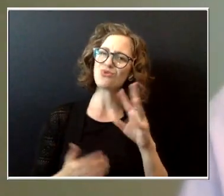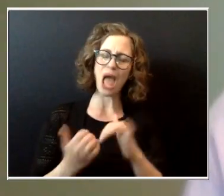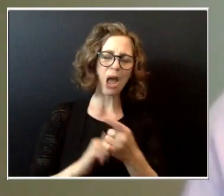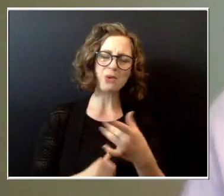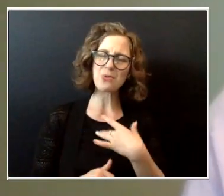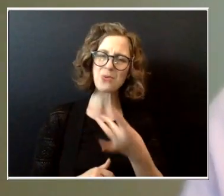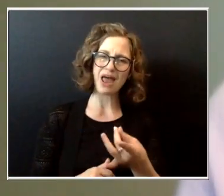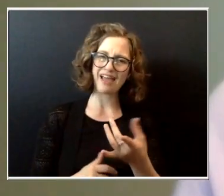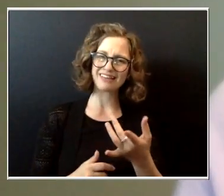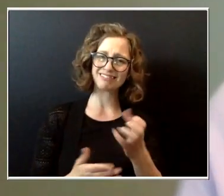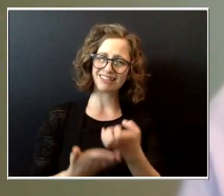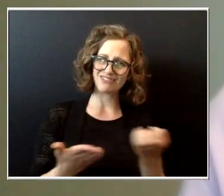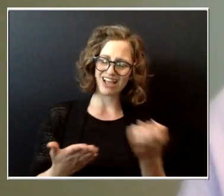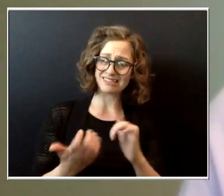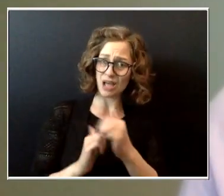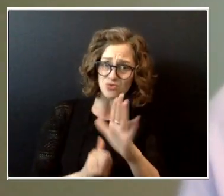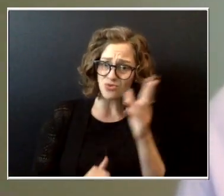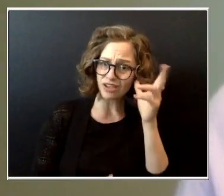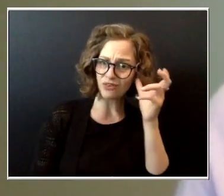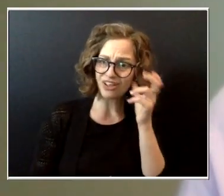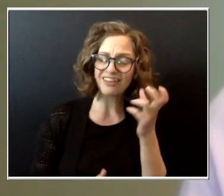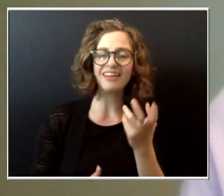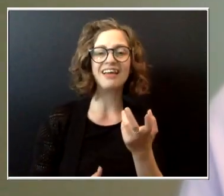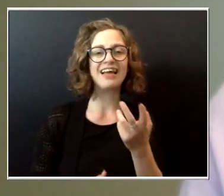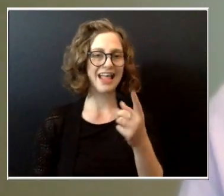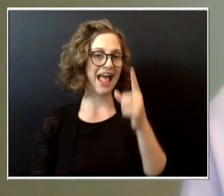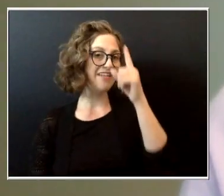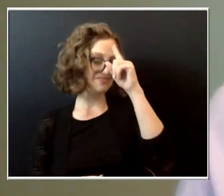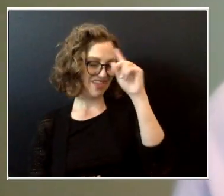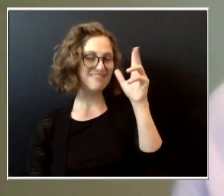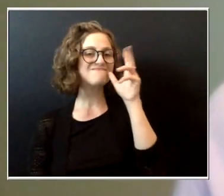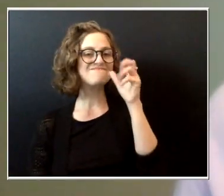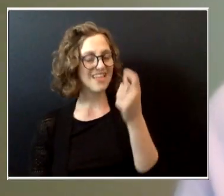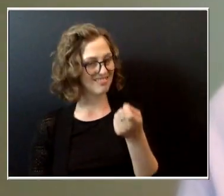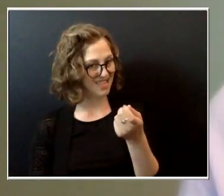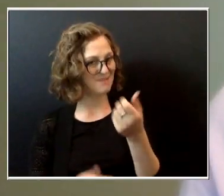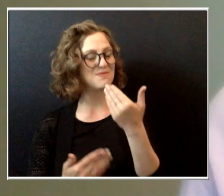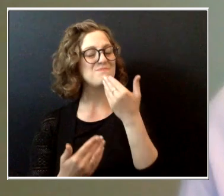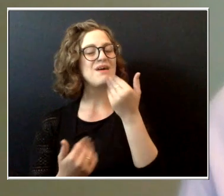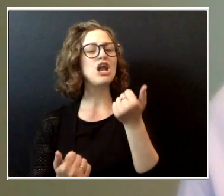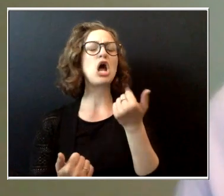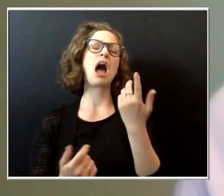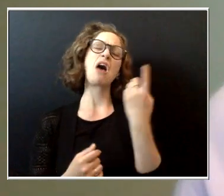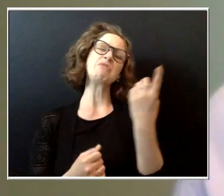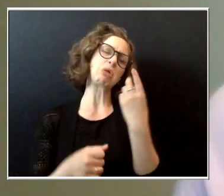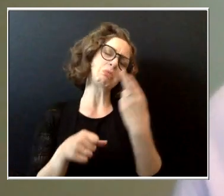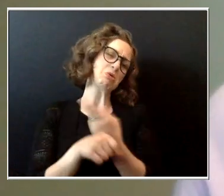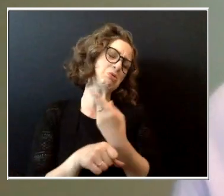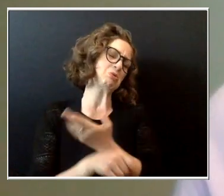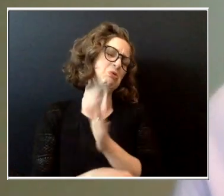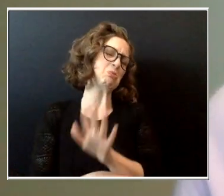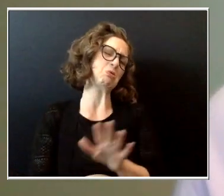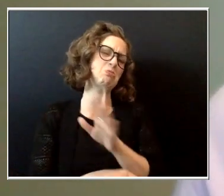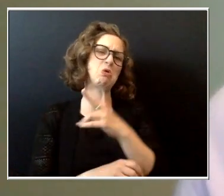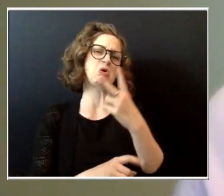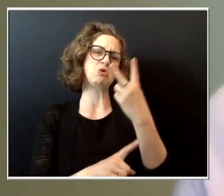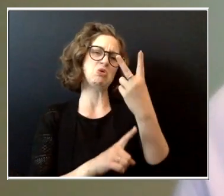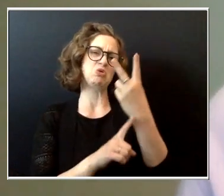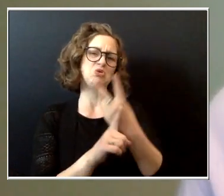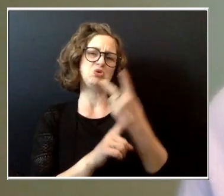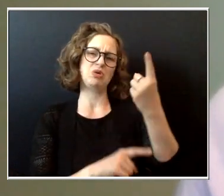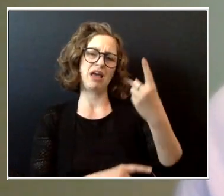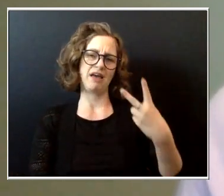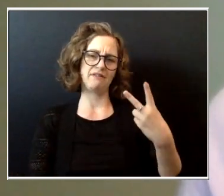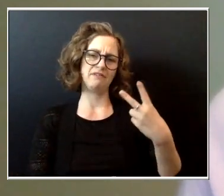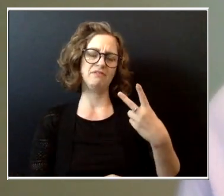I think it's a little better than it was. I've only been on this about 2.5 months, and it's going to take much longer.